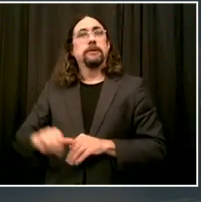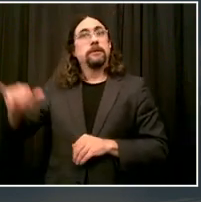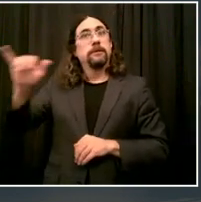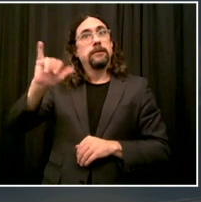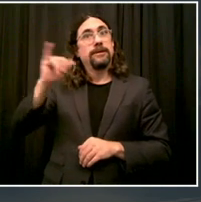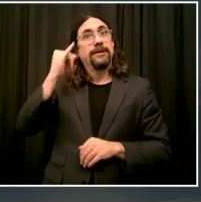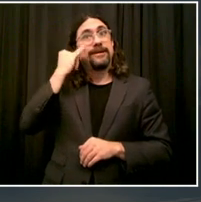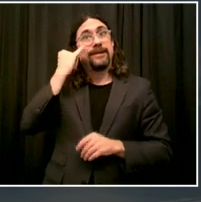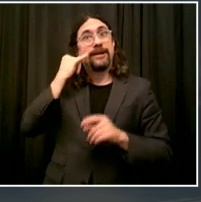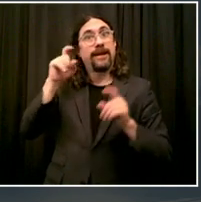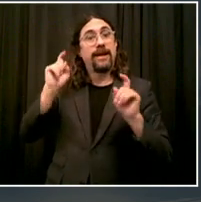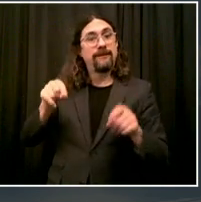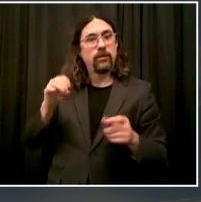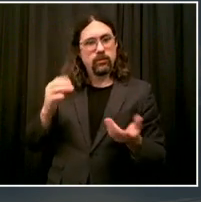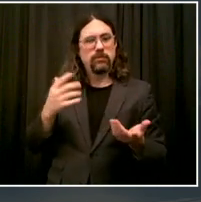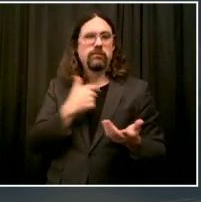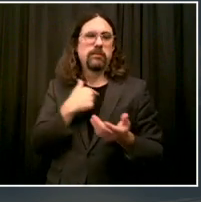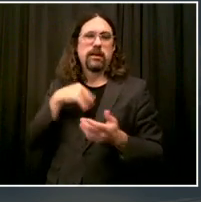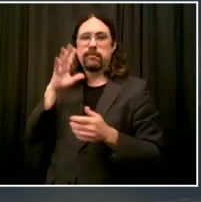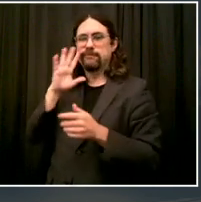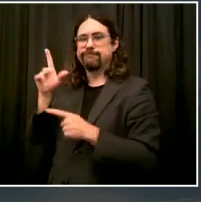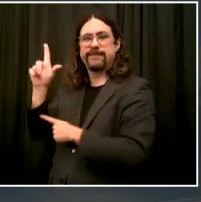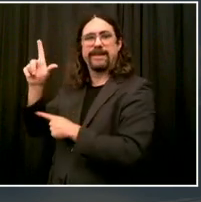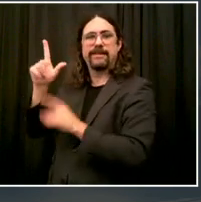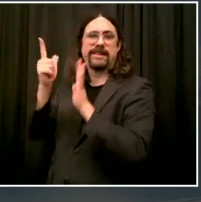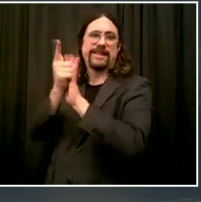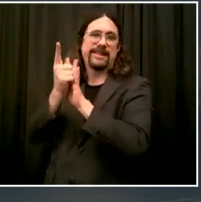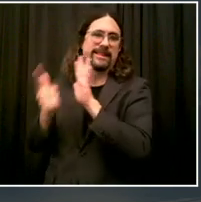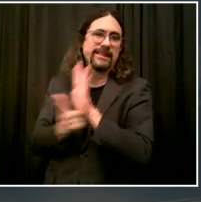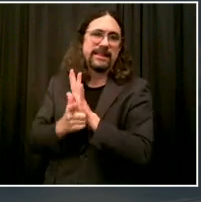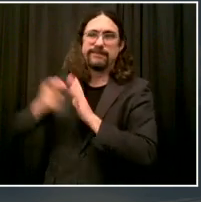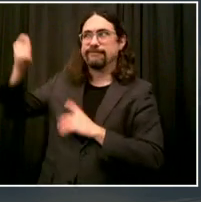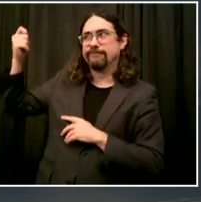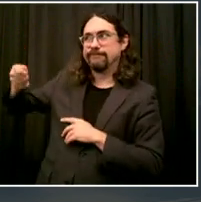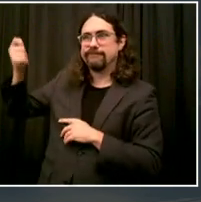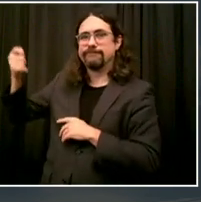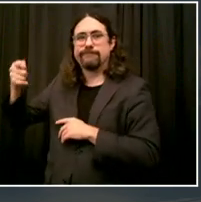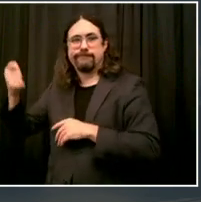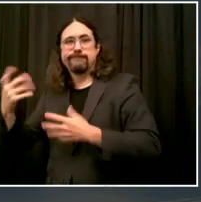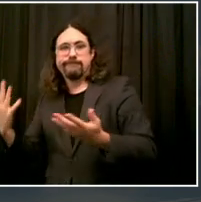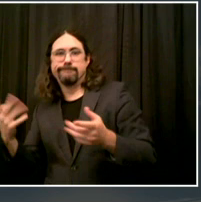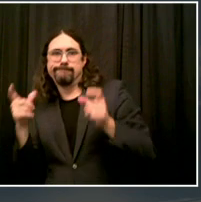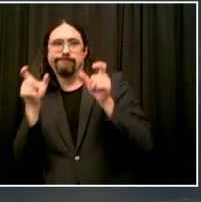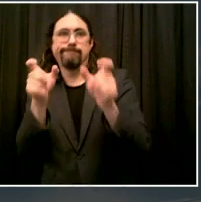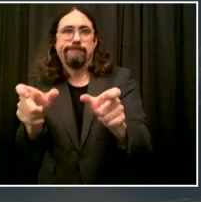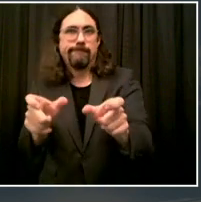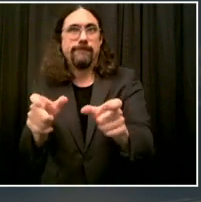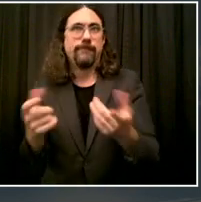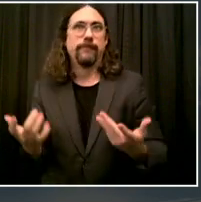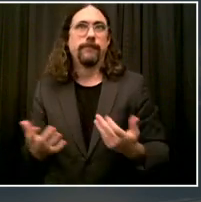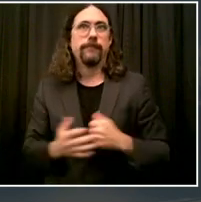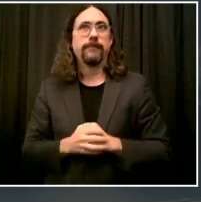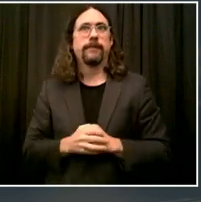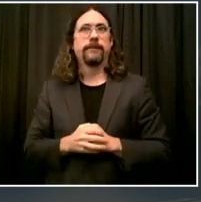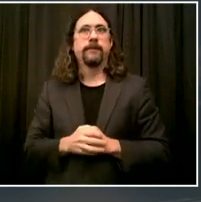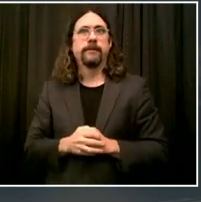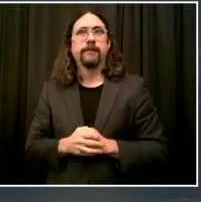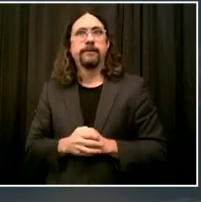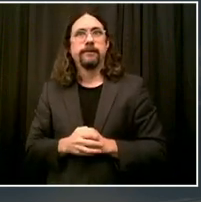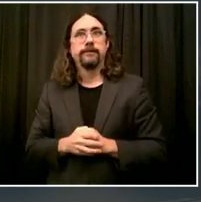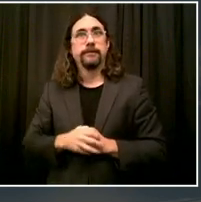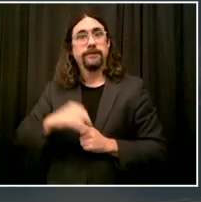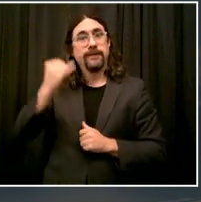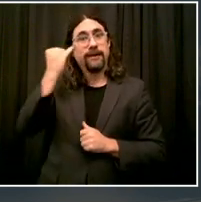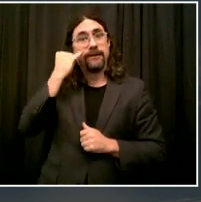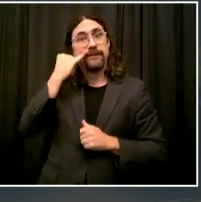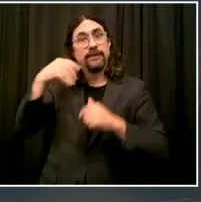entities outside the city of New York that have caused this type of disruption within the city. So that's pretty much our overall strategy at this point.